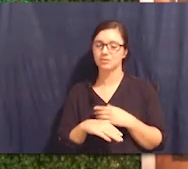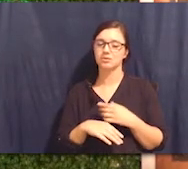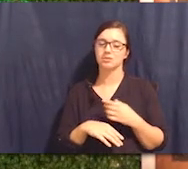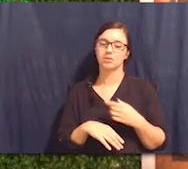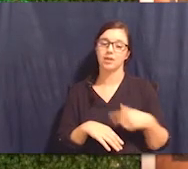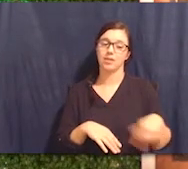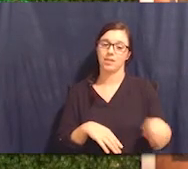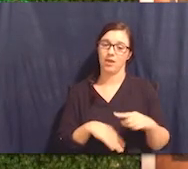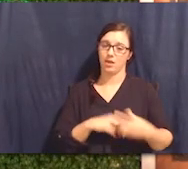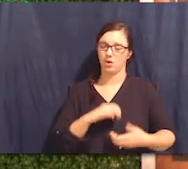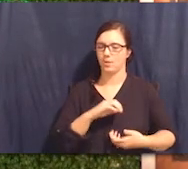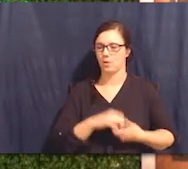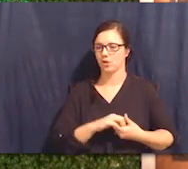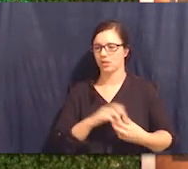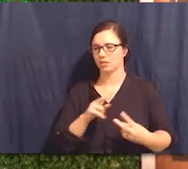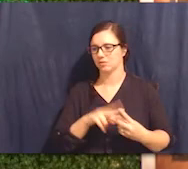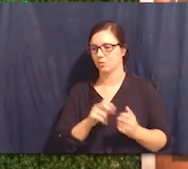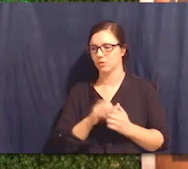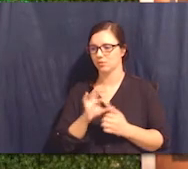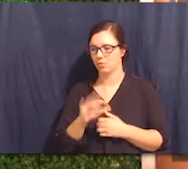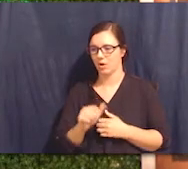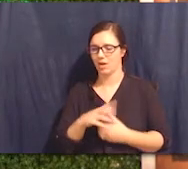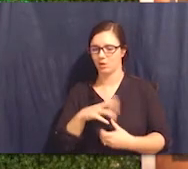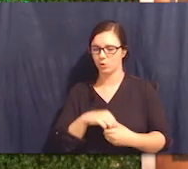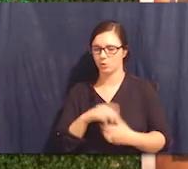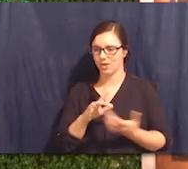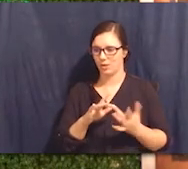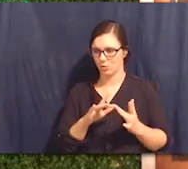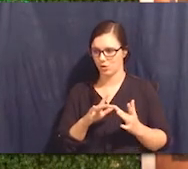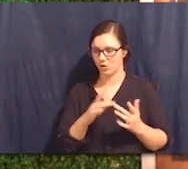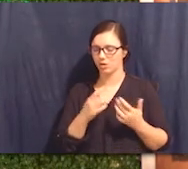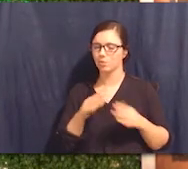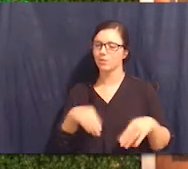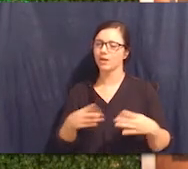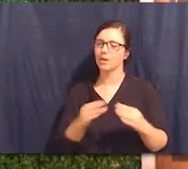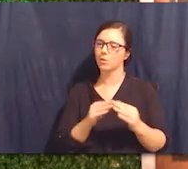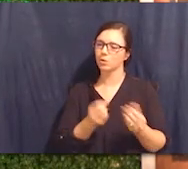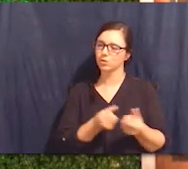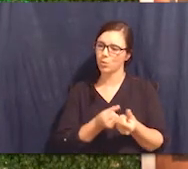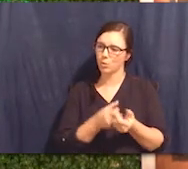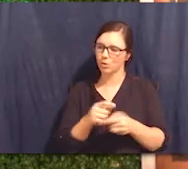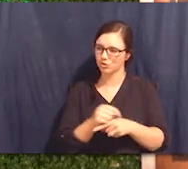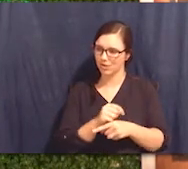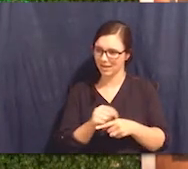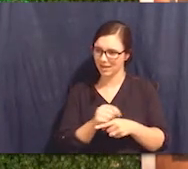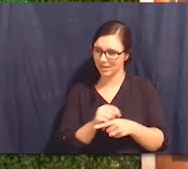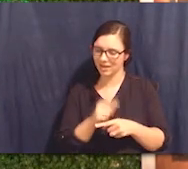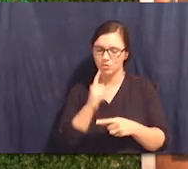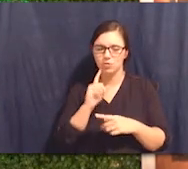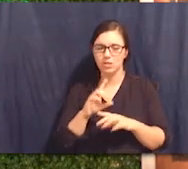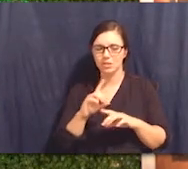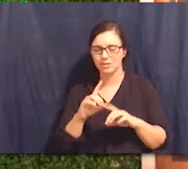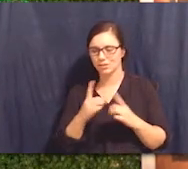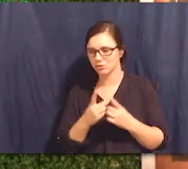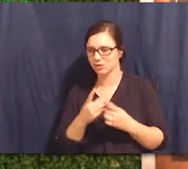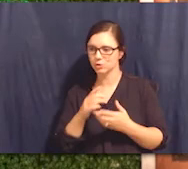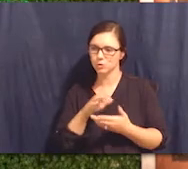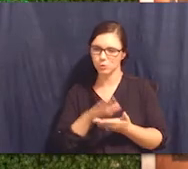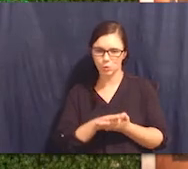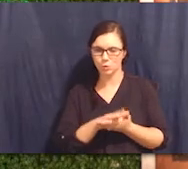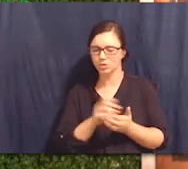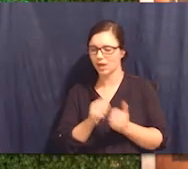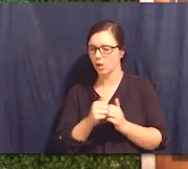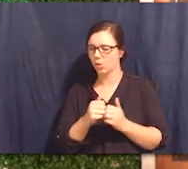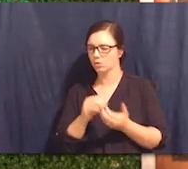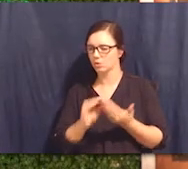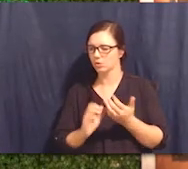and they are partnering with our Florida Inclusion Network to provide some more support and training to districts and schools on how